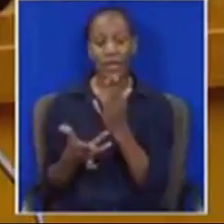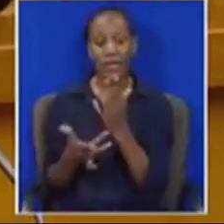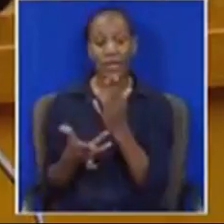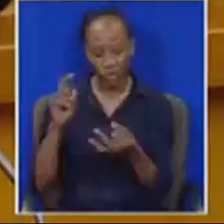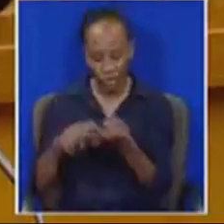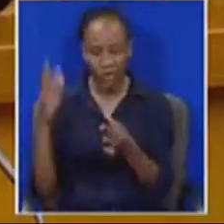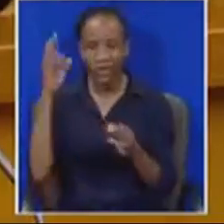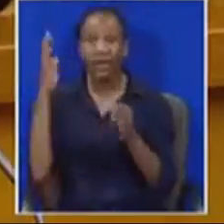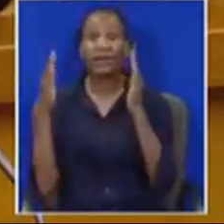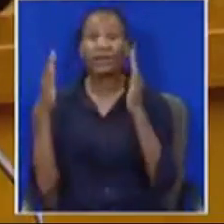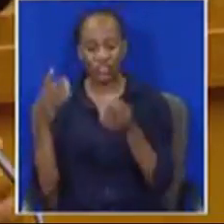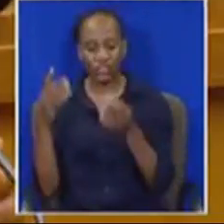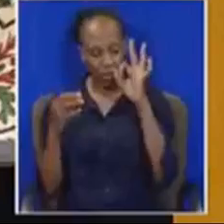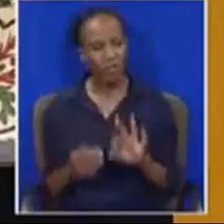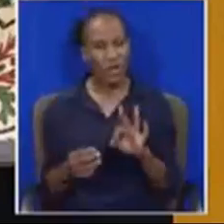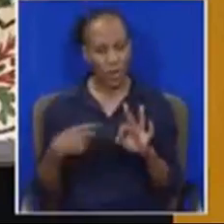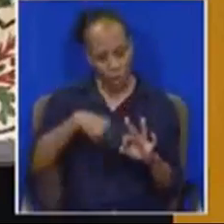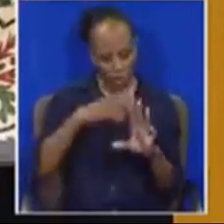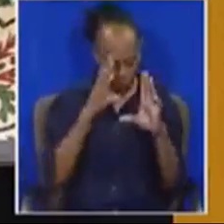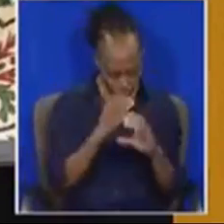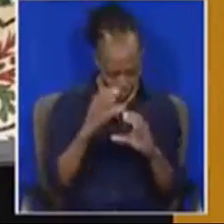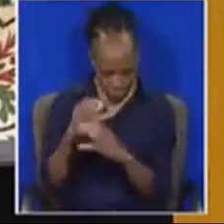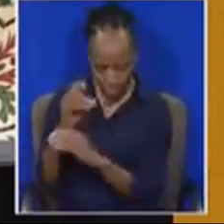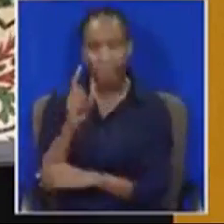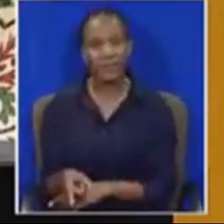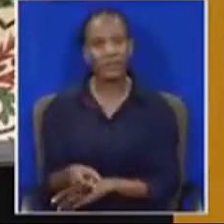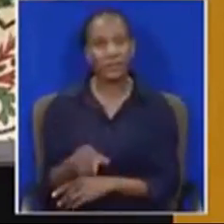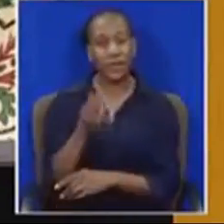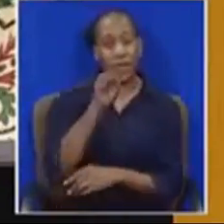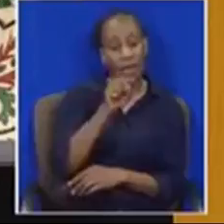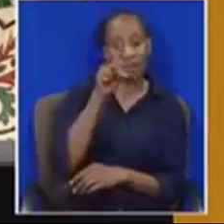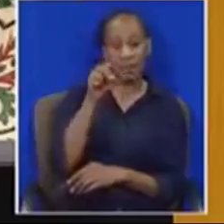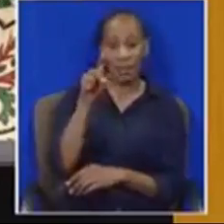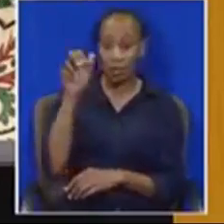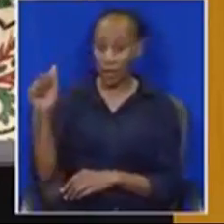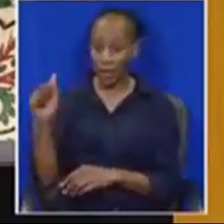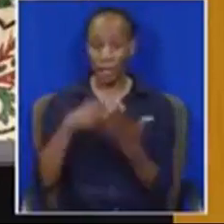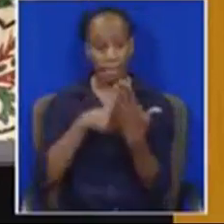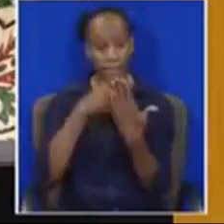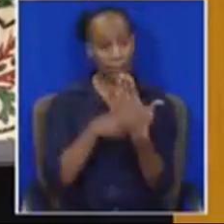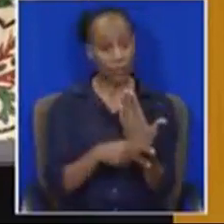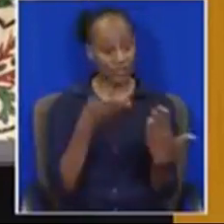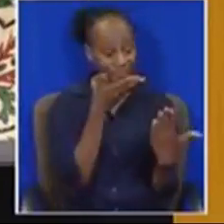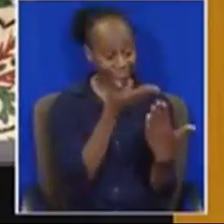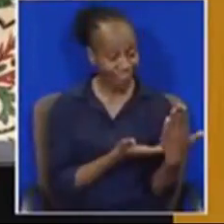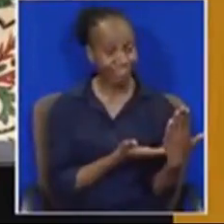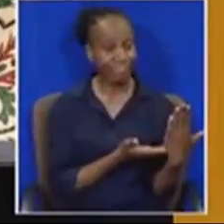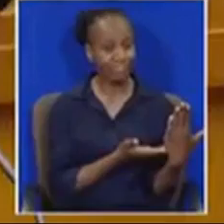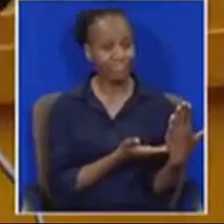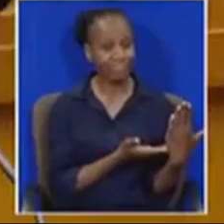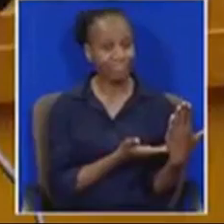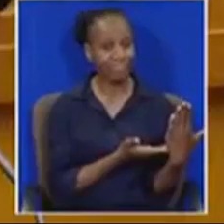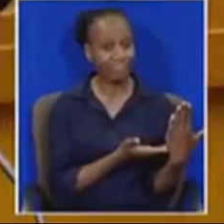innovation. Our SKA project, where